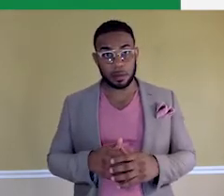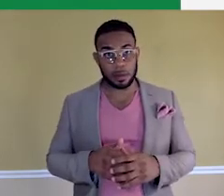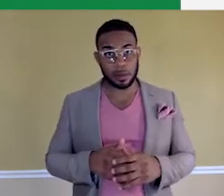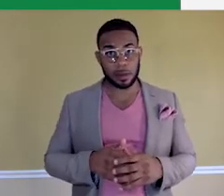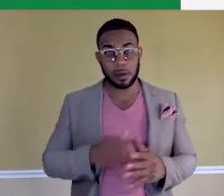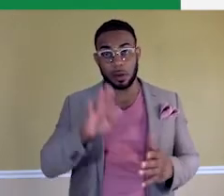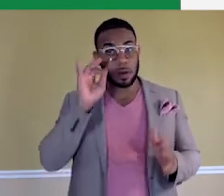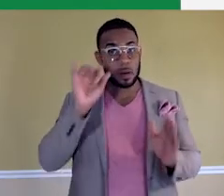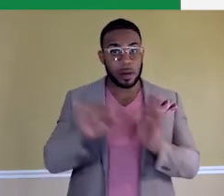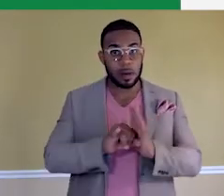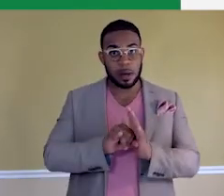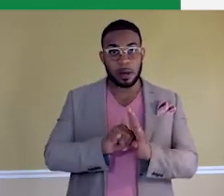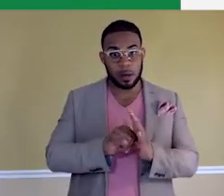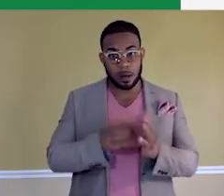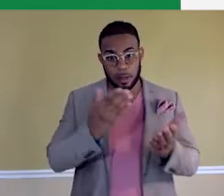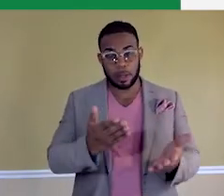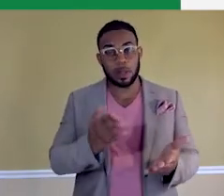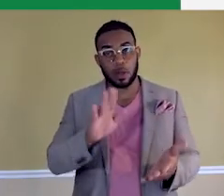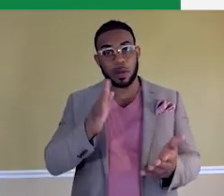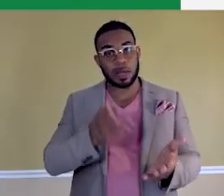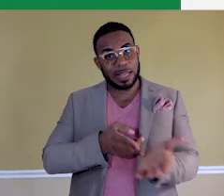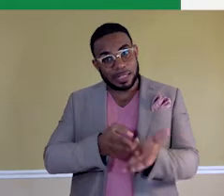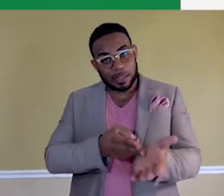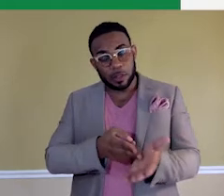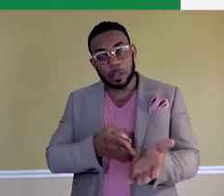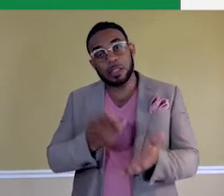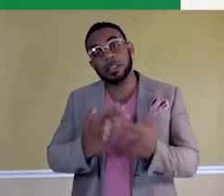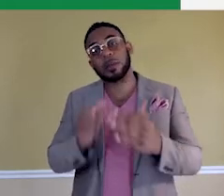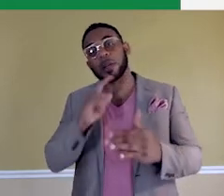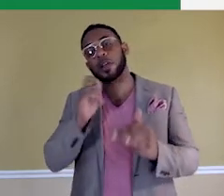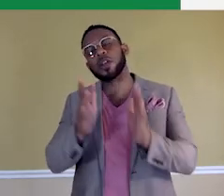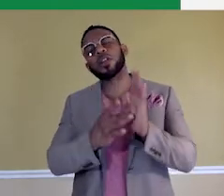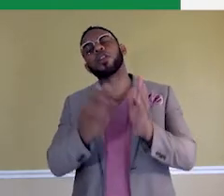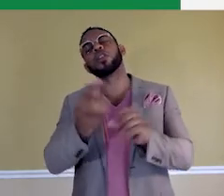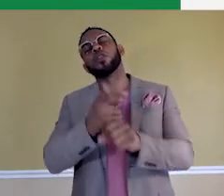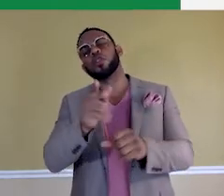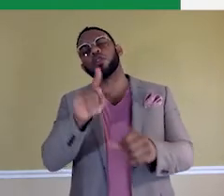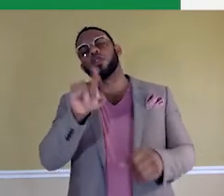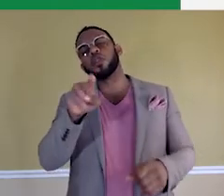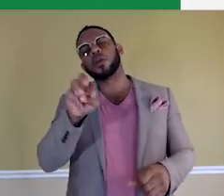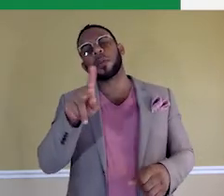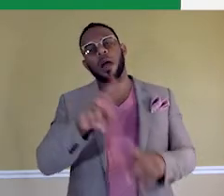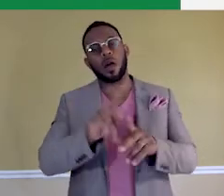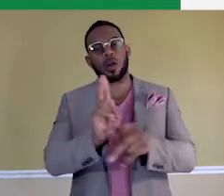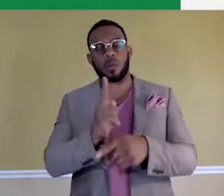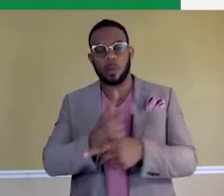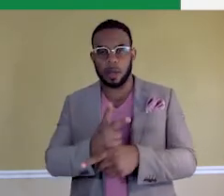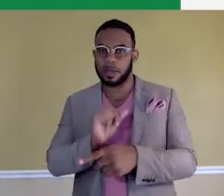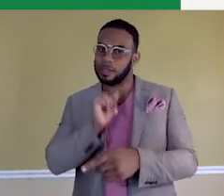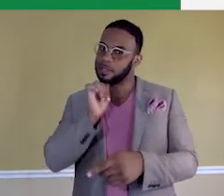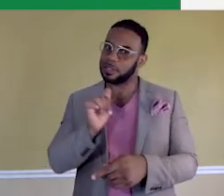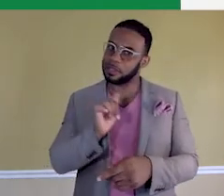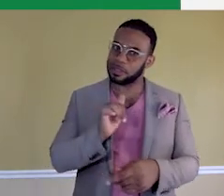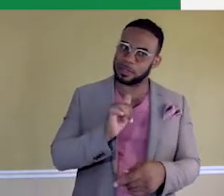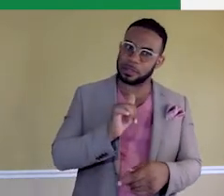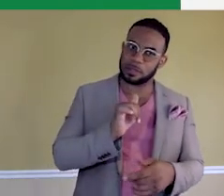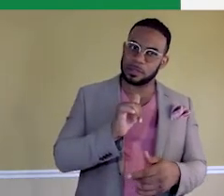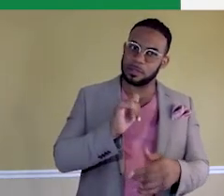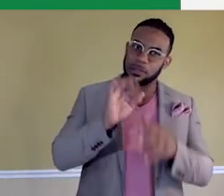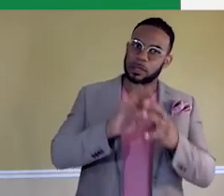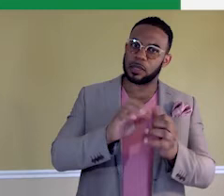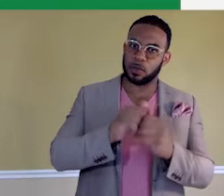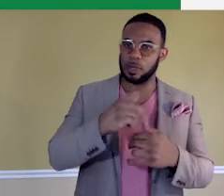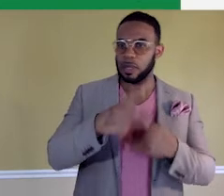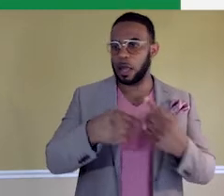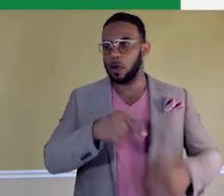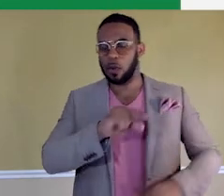your identity is at stake, your integrity. Somebody could use your trademark on a product that does not tally with the kind